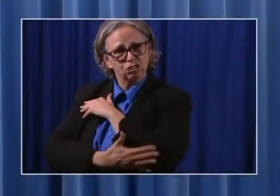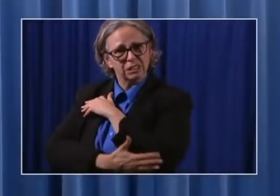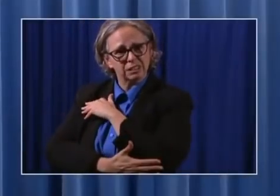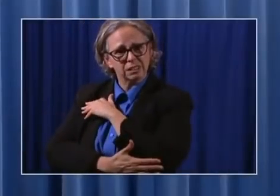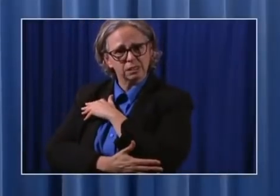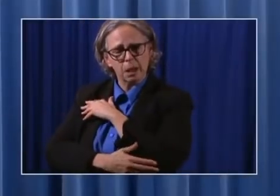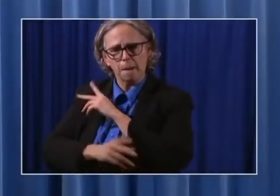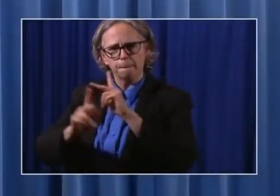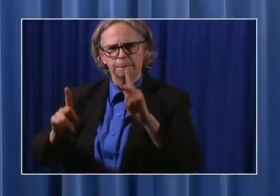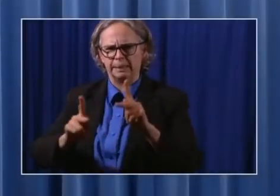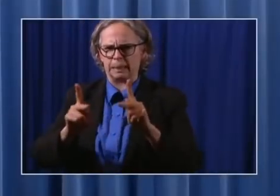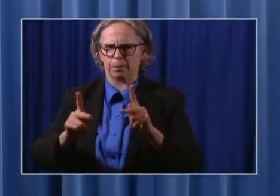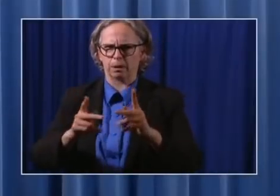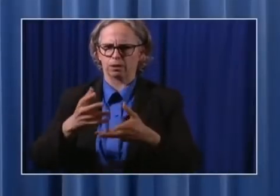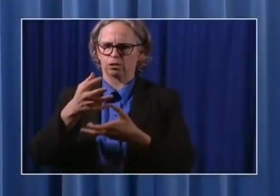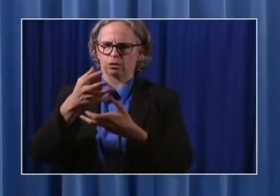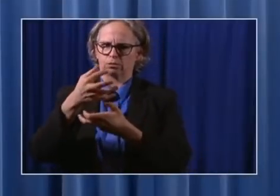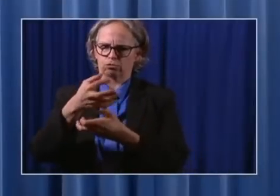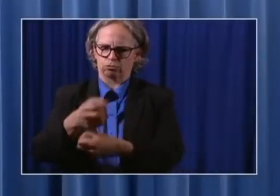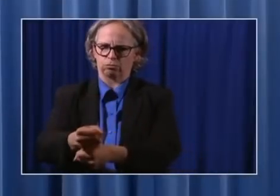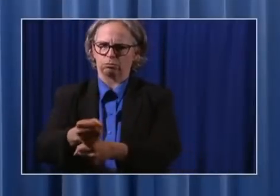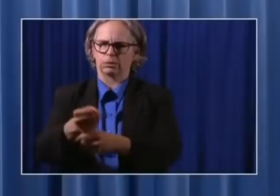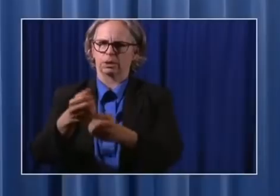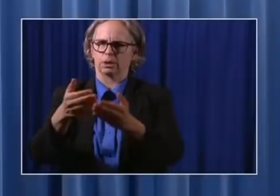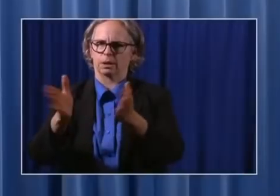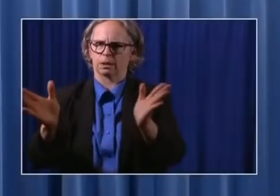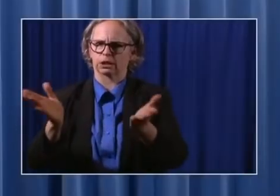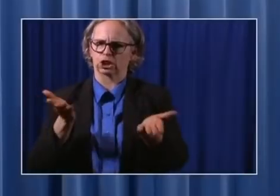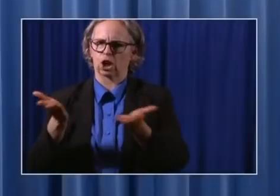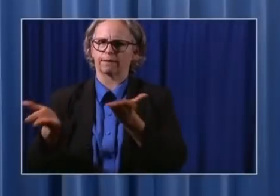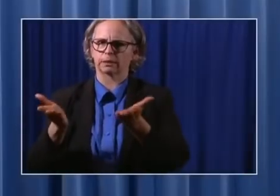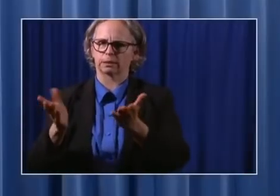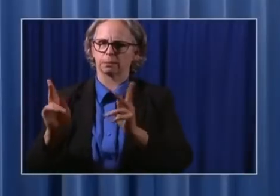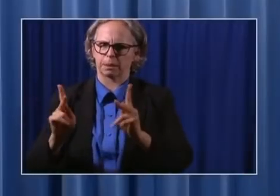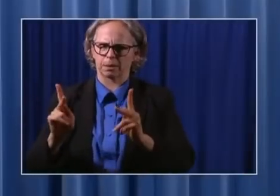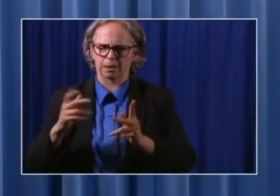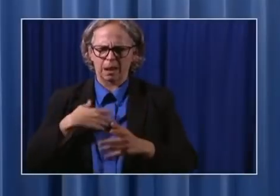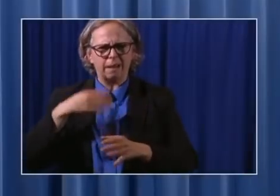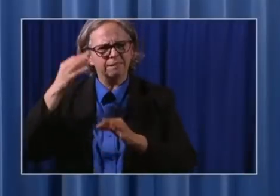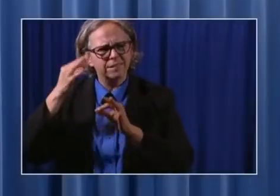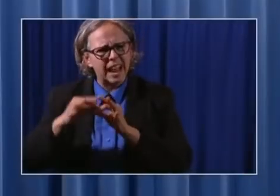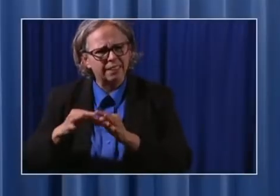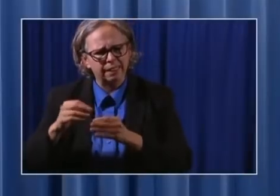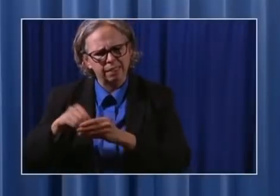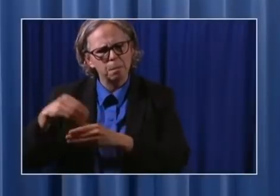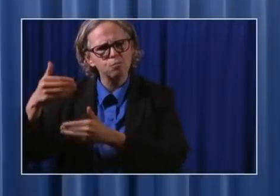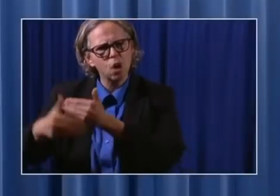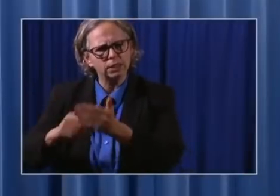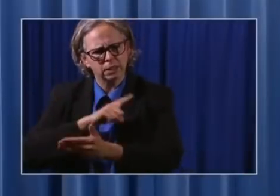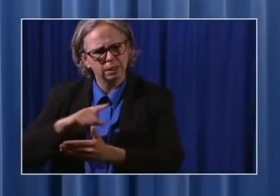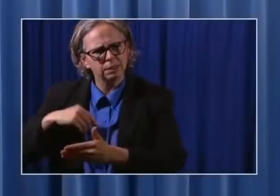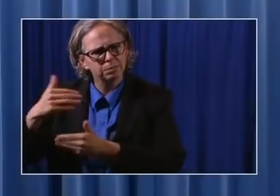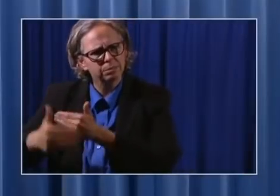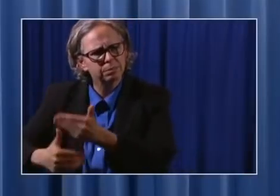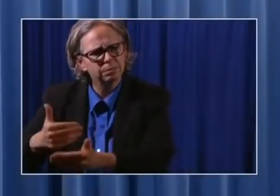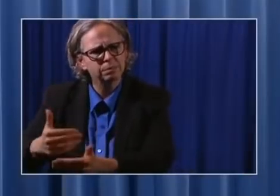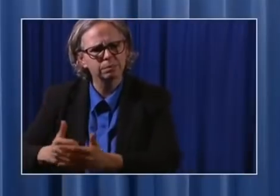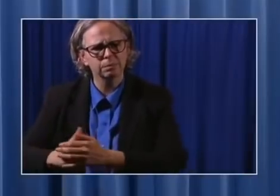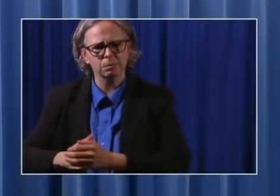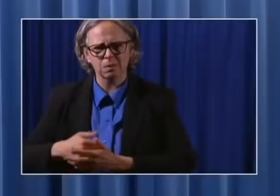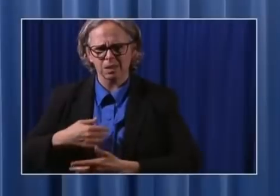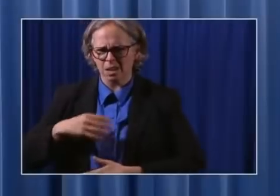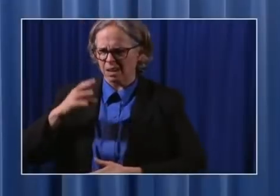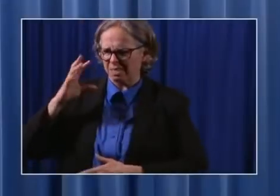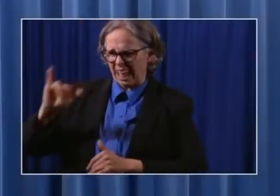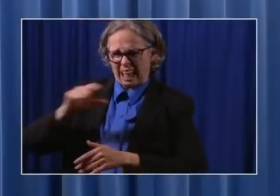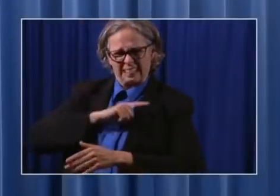in public servants, that they have some faith in the process. And when you see a process that has been so perverted that